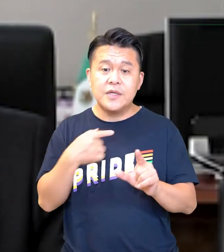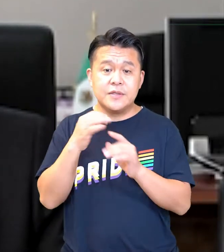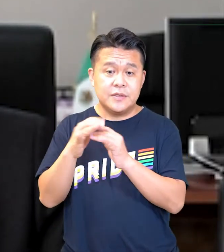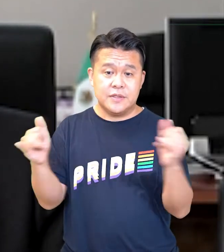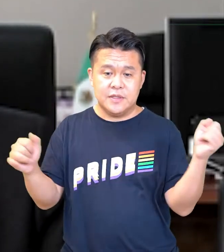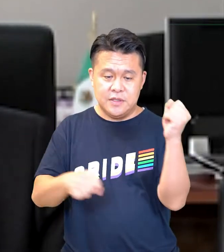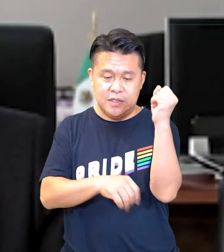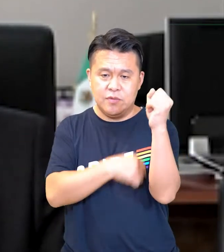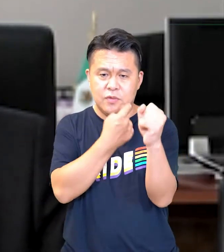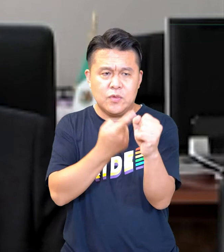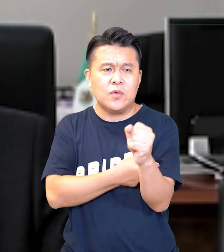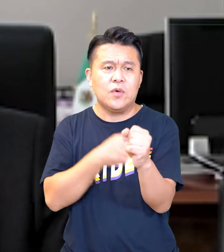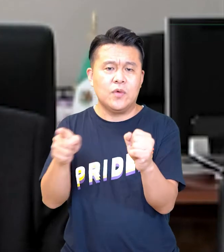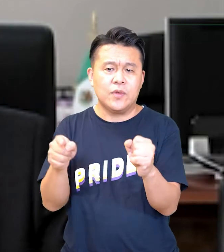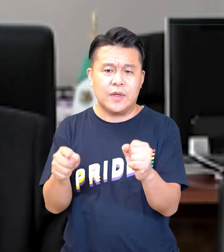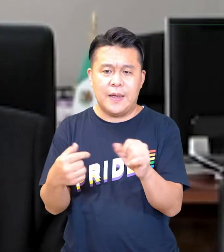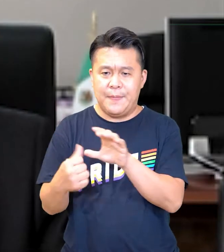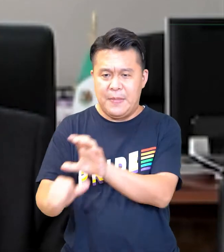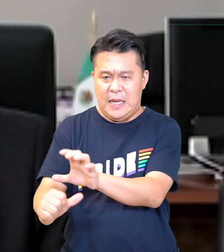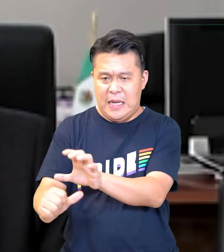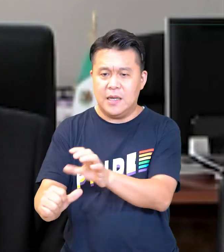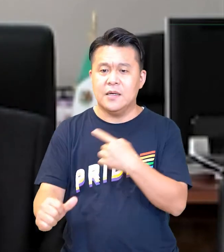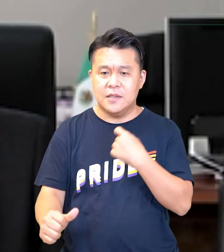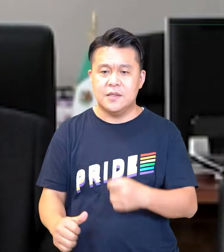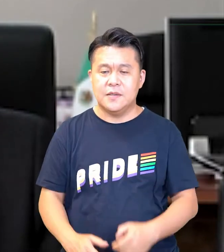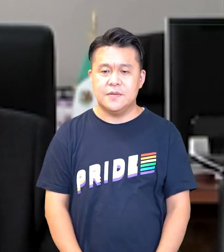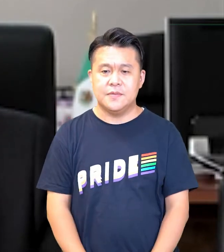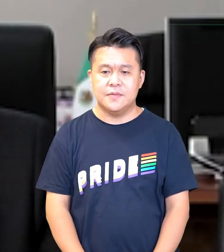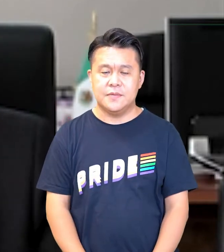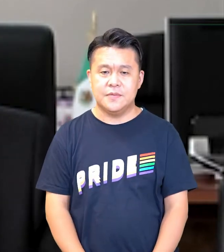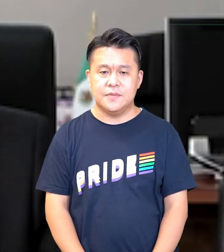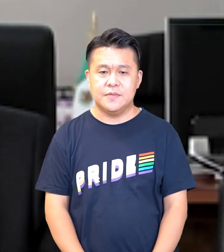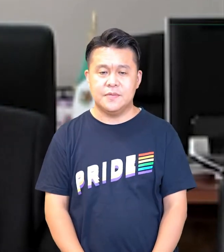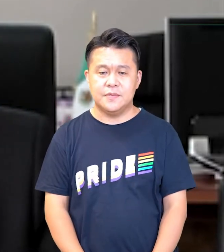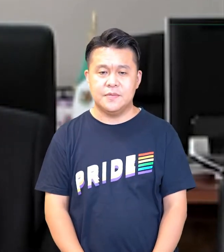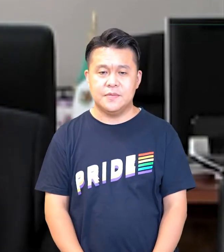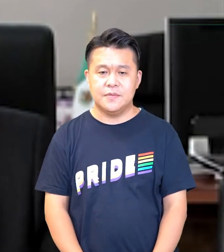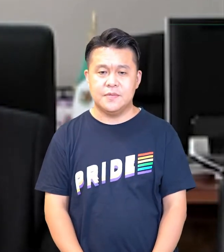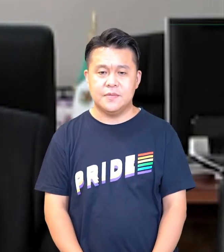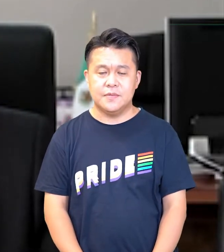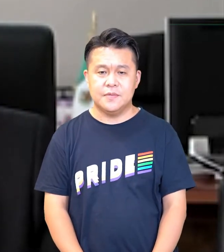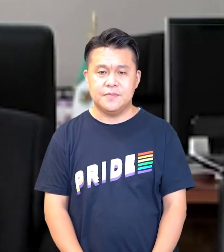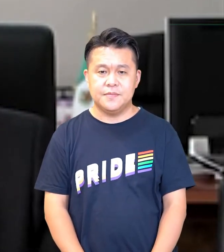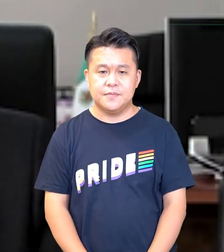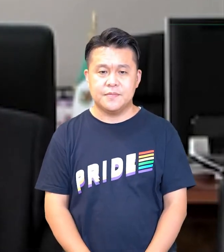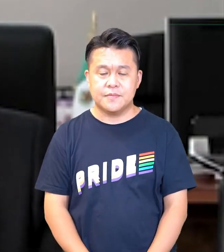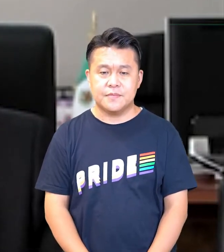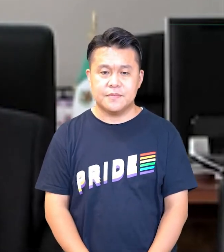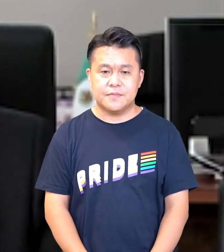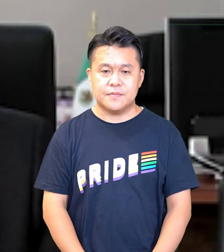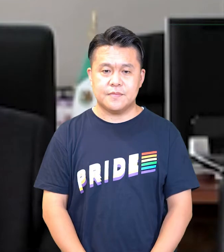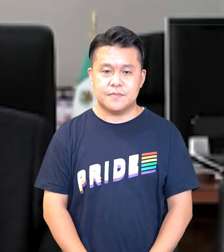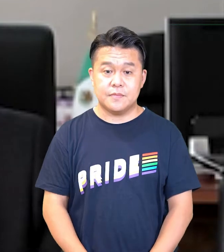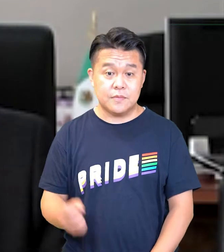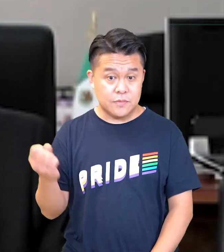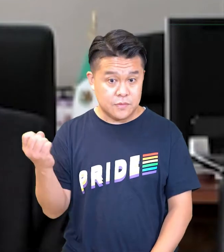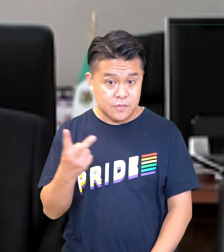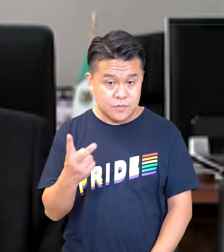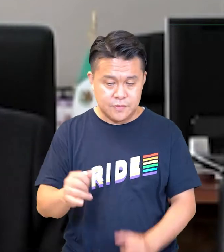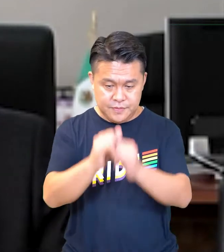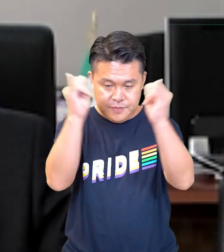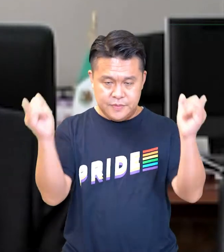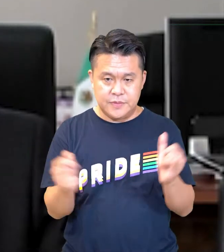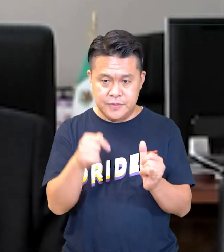indigenous communities in Mexico were systematically violated. At the same